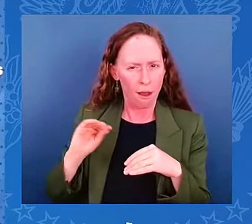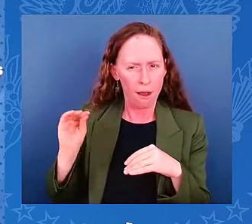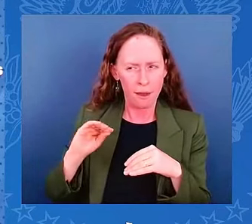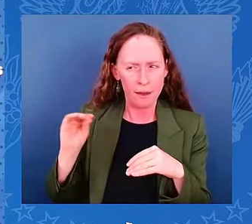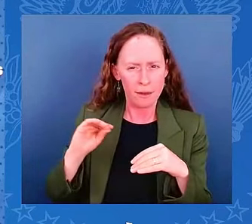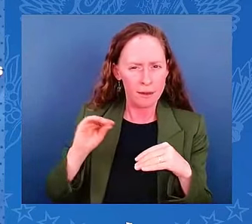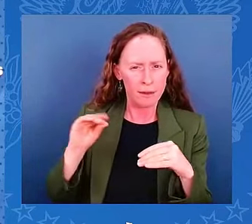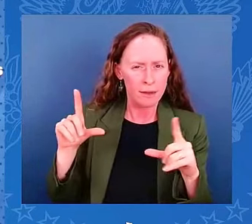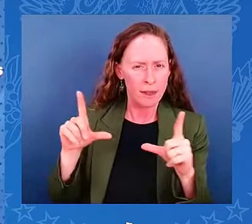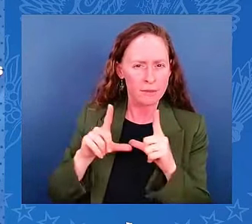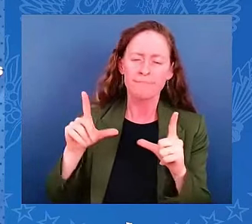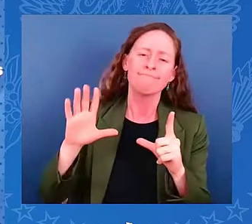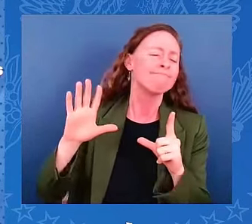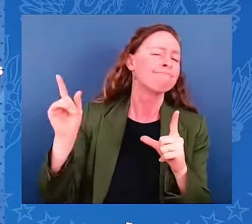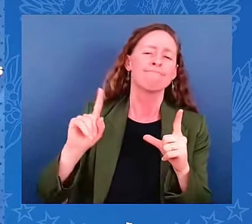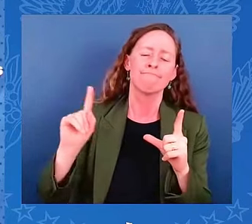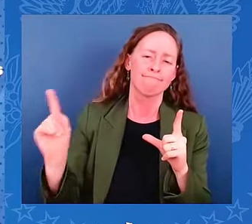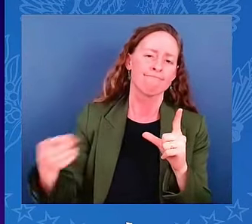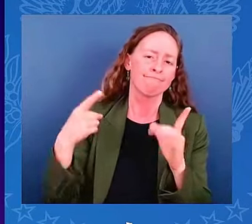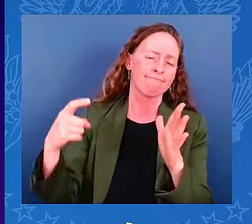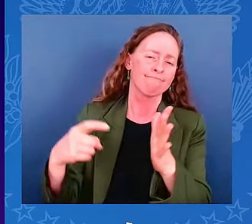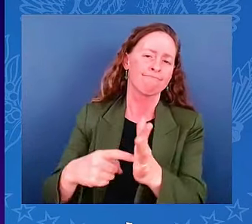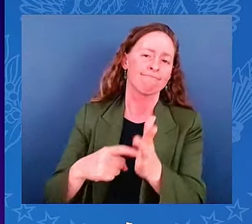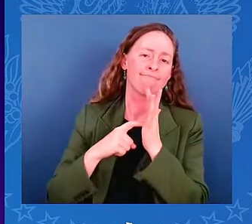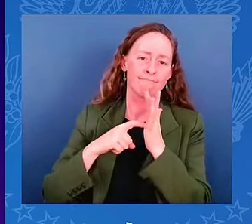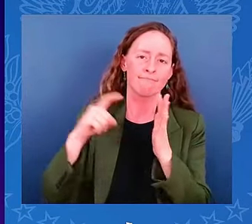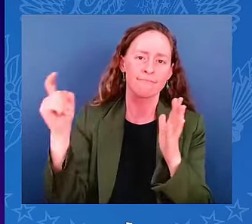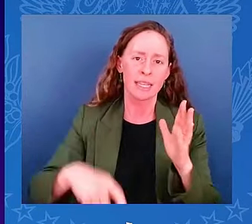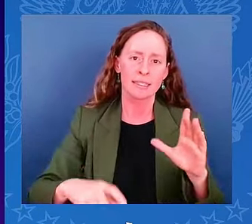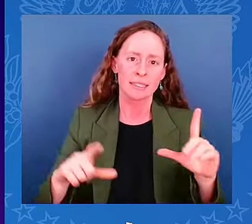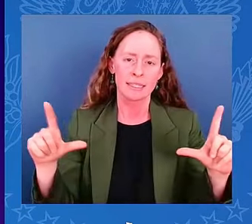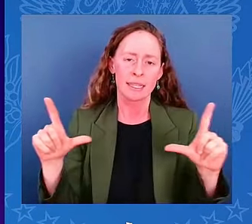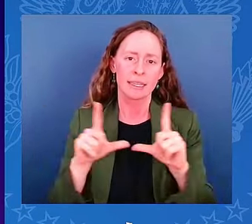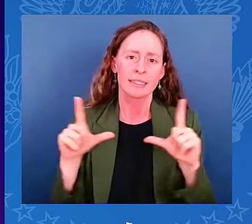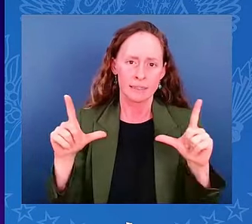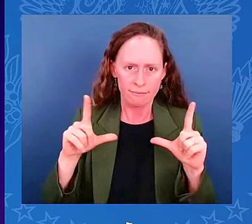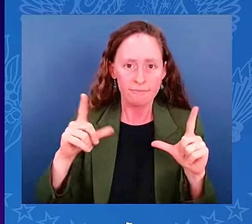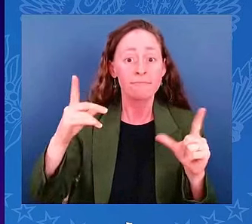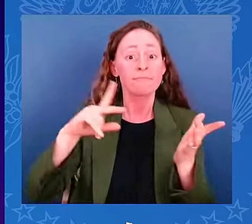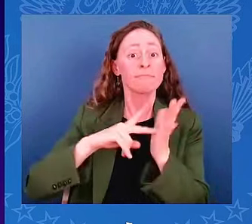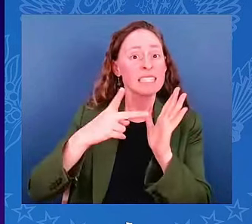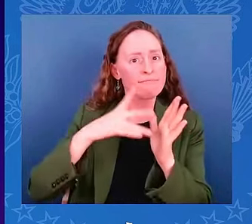which will keep guns out of dangerous hands. Second, the act